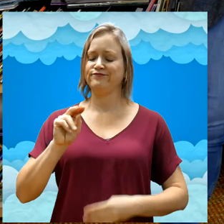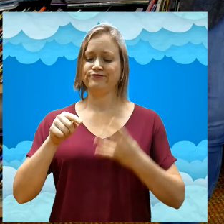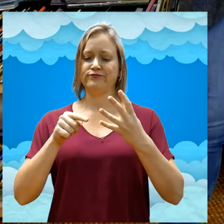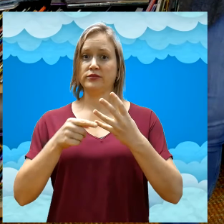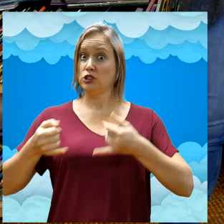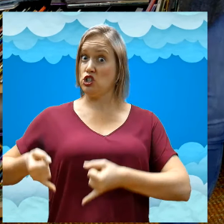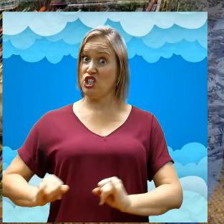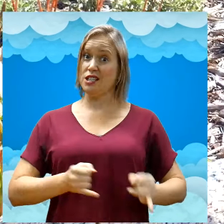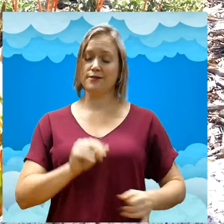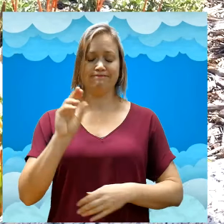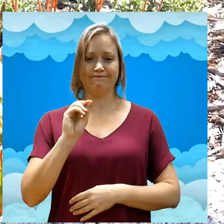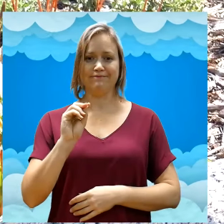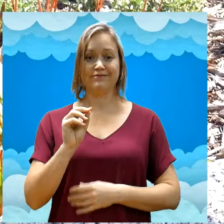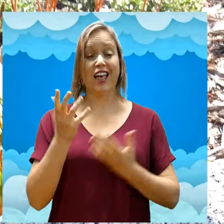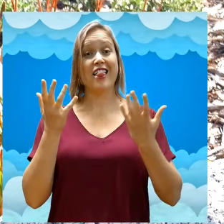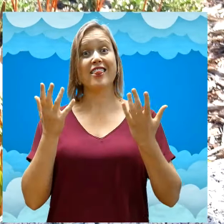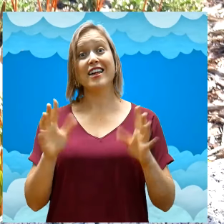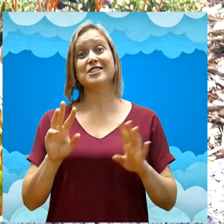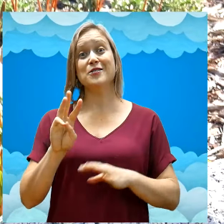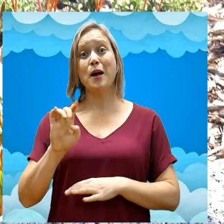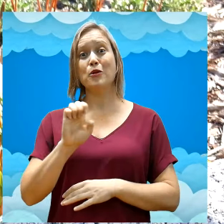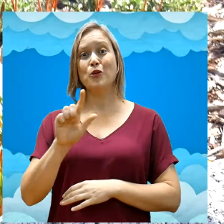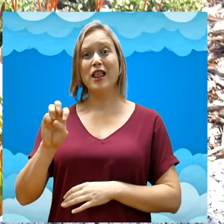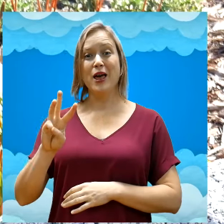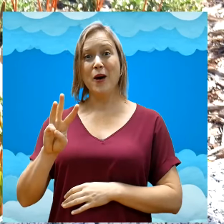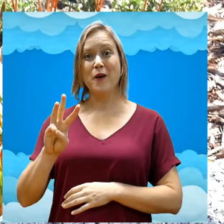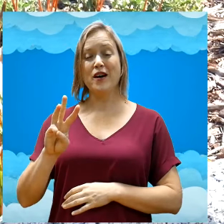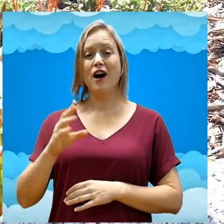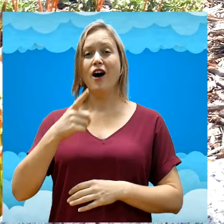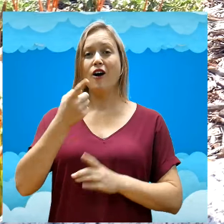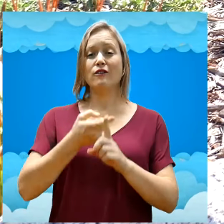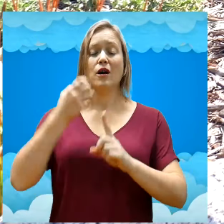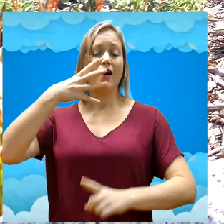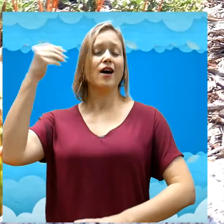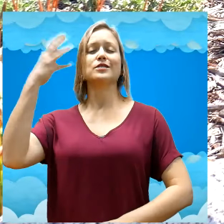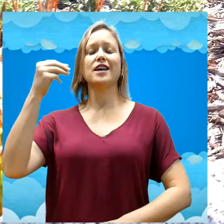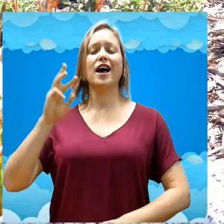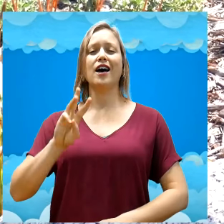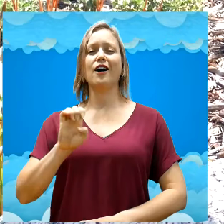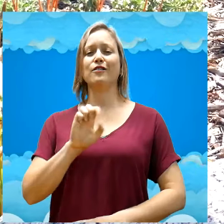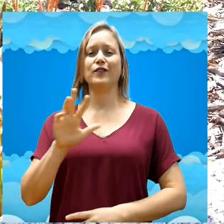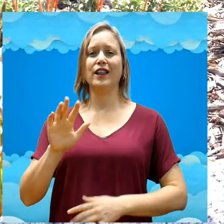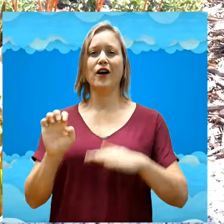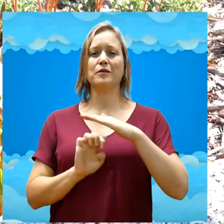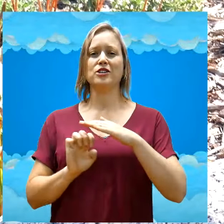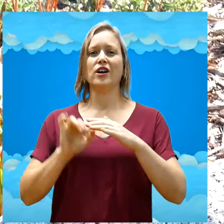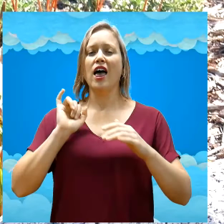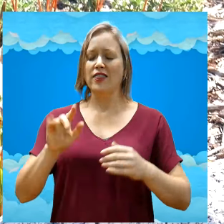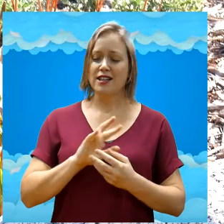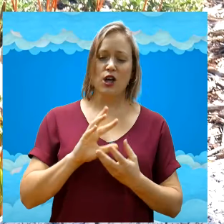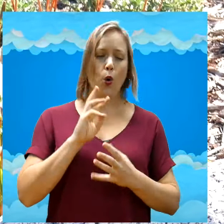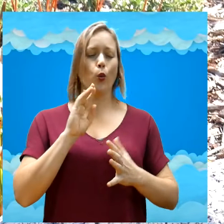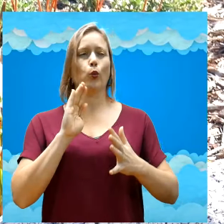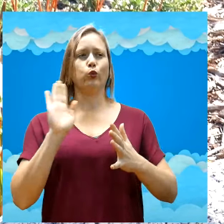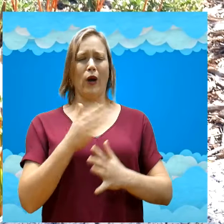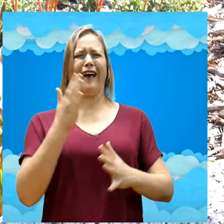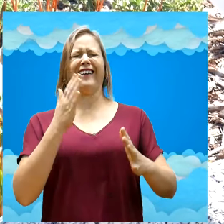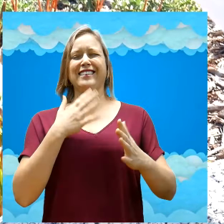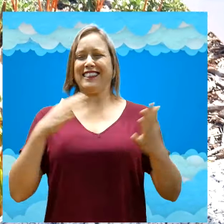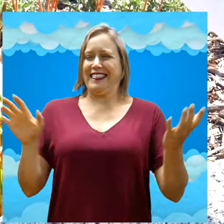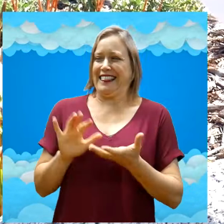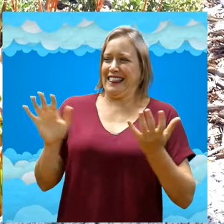No jeans. That's a wrap, Willowers. From the great outdoors of Willow Elementary. That's a wrap. That's a